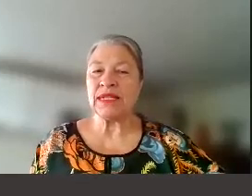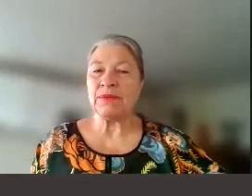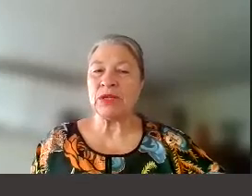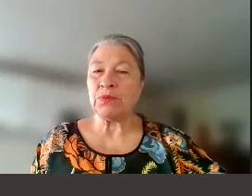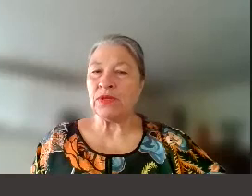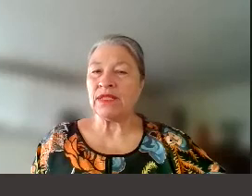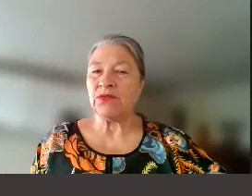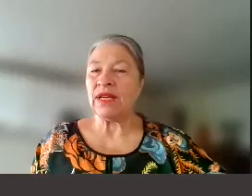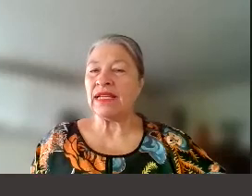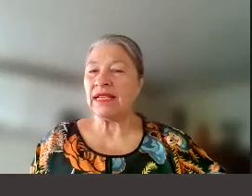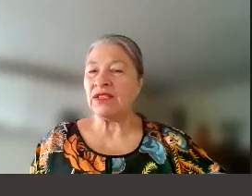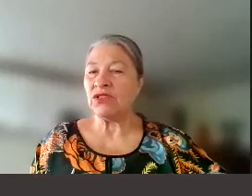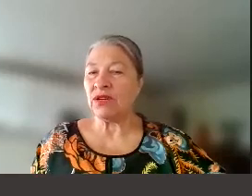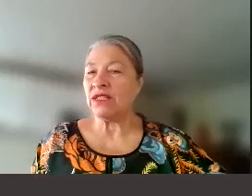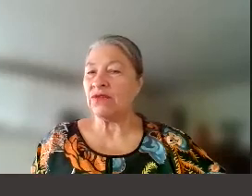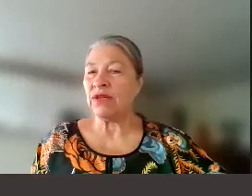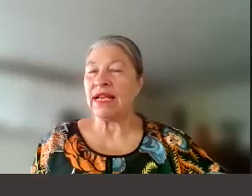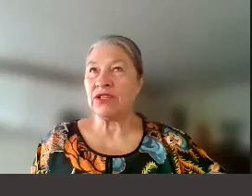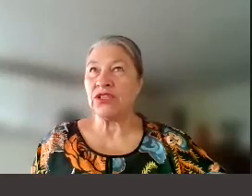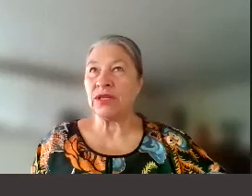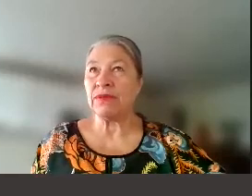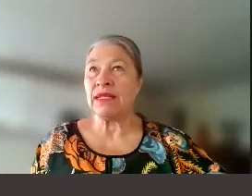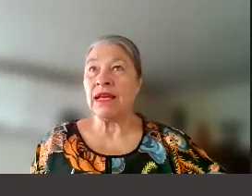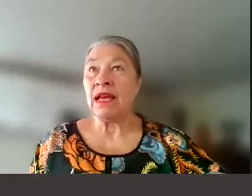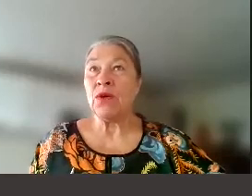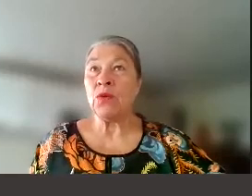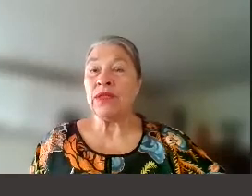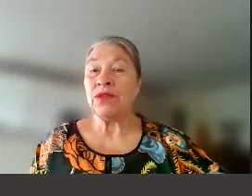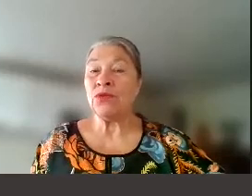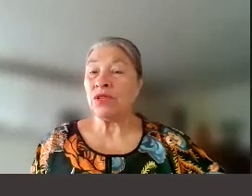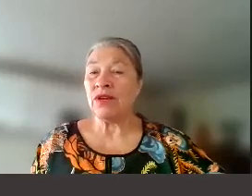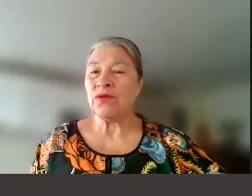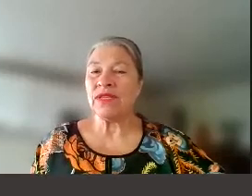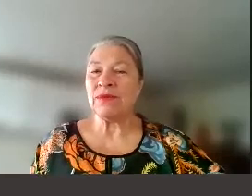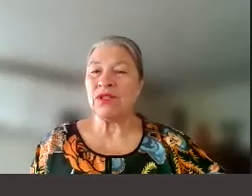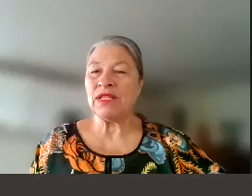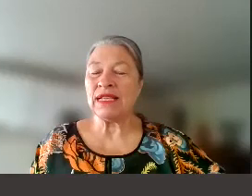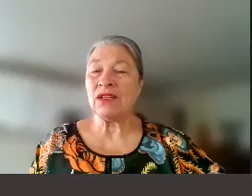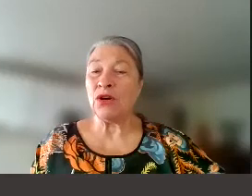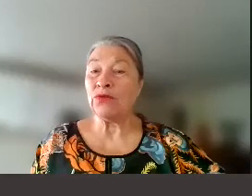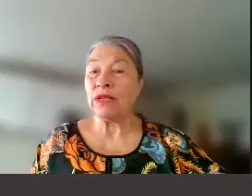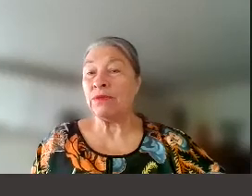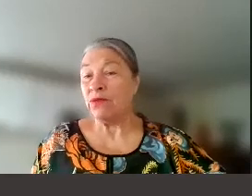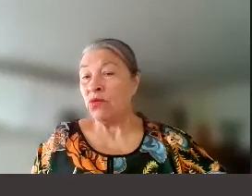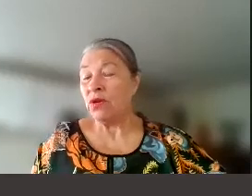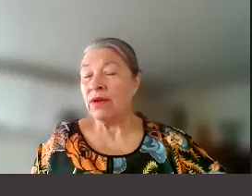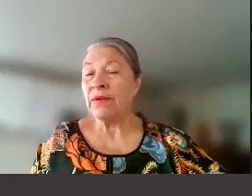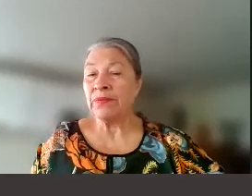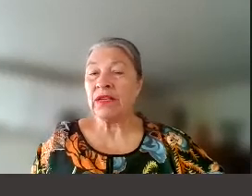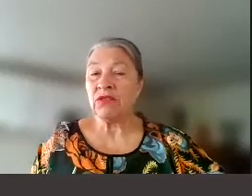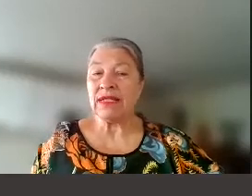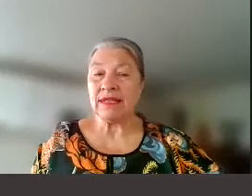important to establish positive and constructive relationships with your diverse communities, hopefully